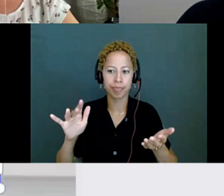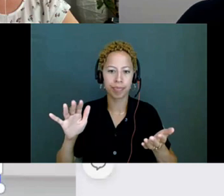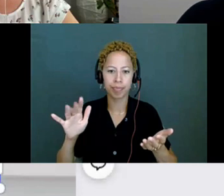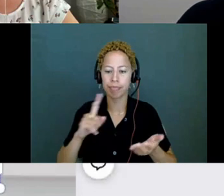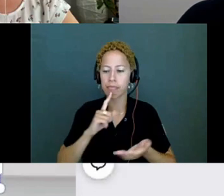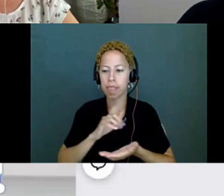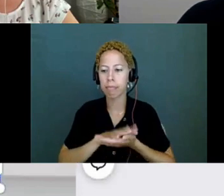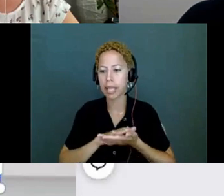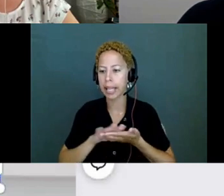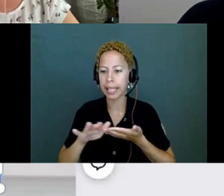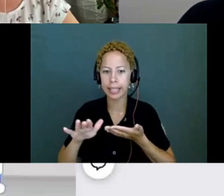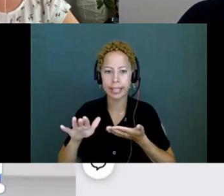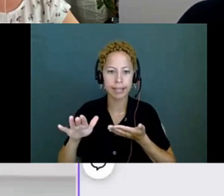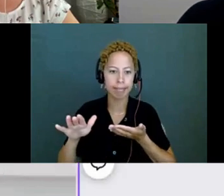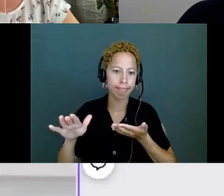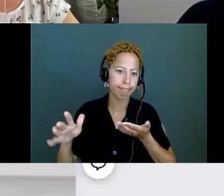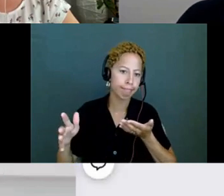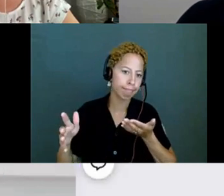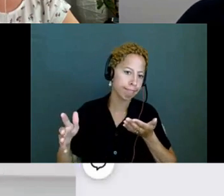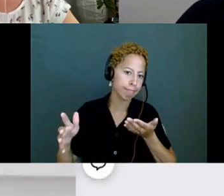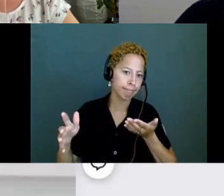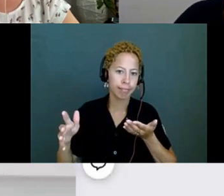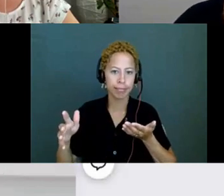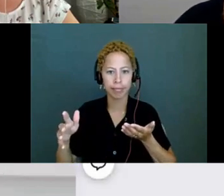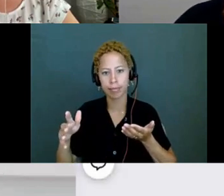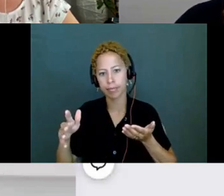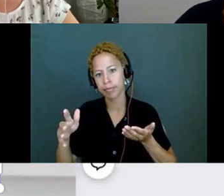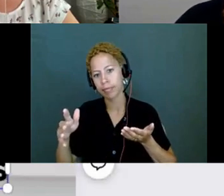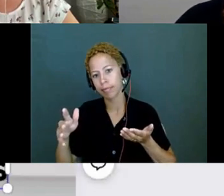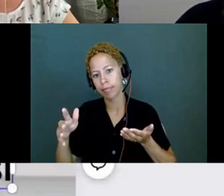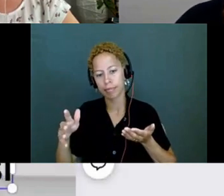old, not so impressive